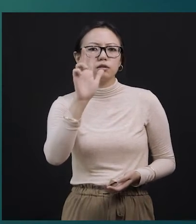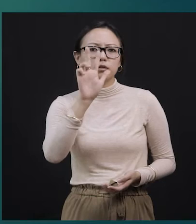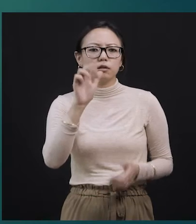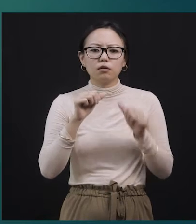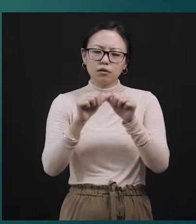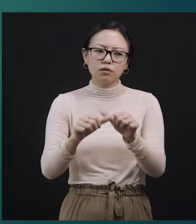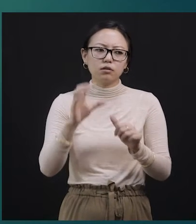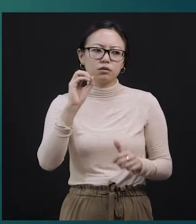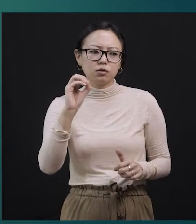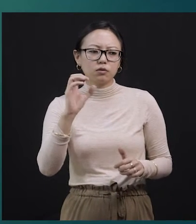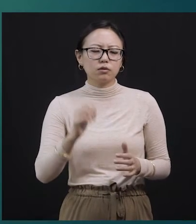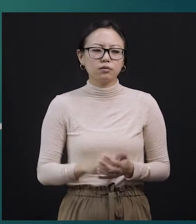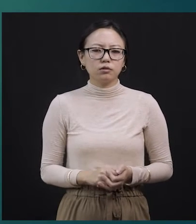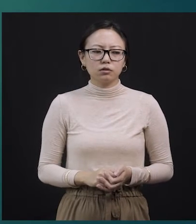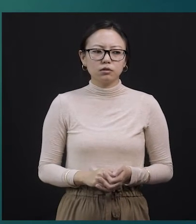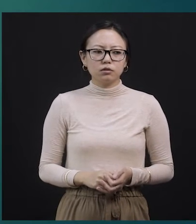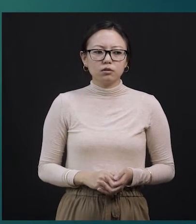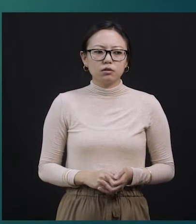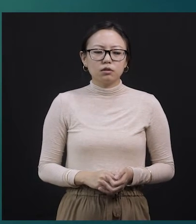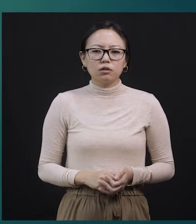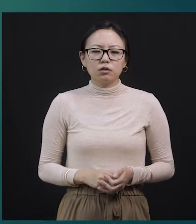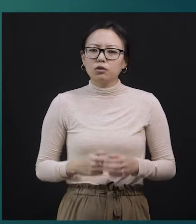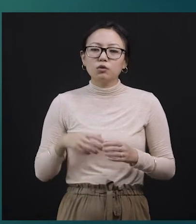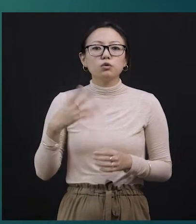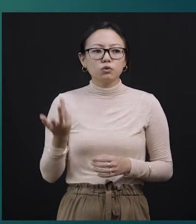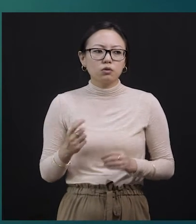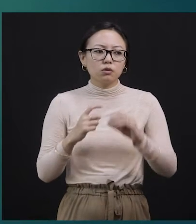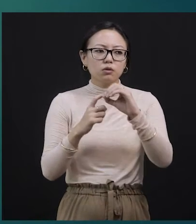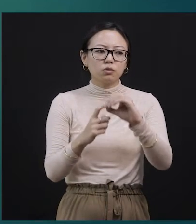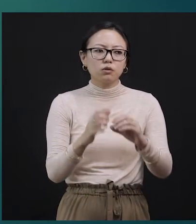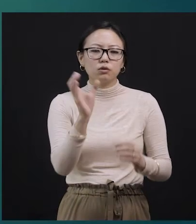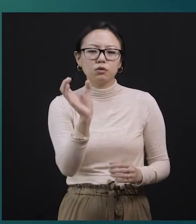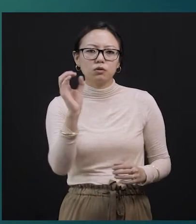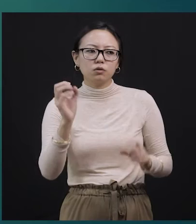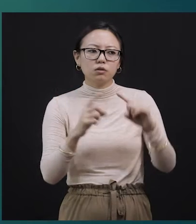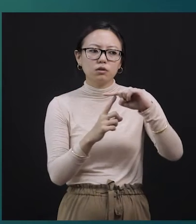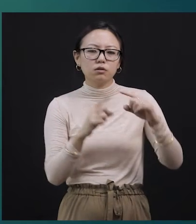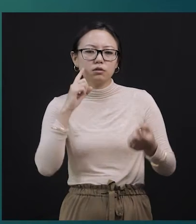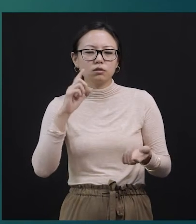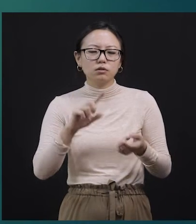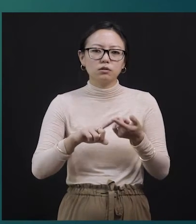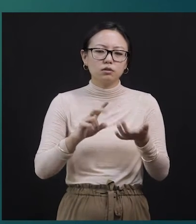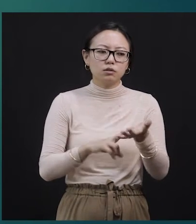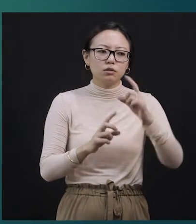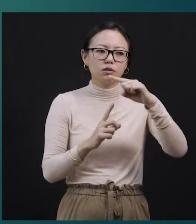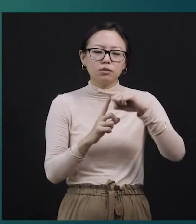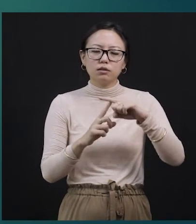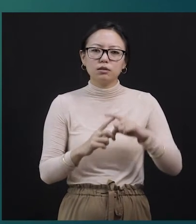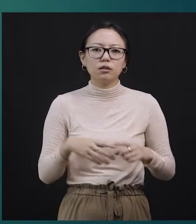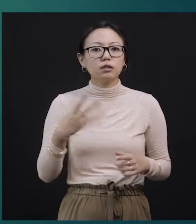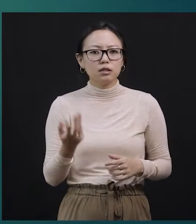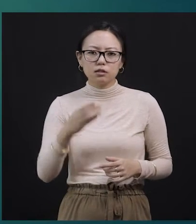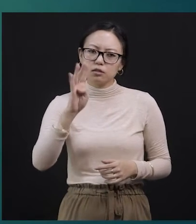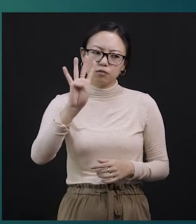the quotient, children? Look here. It is, we got quotient as 4 and then remainder as 5.